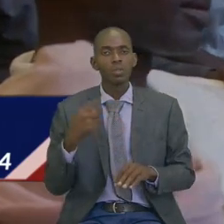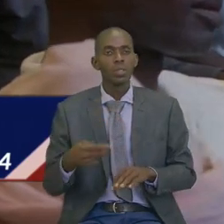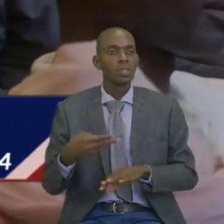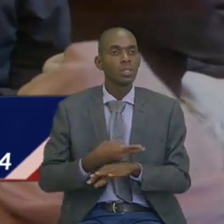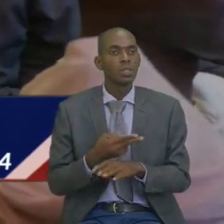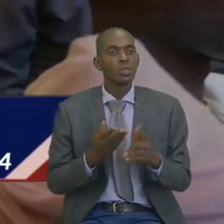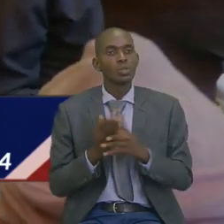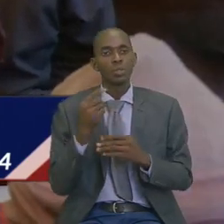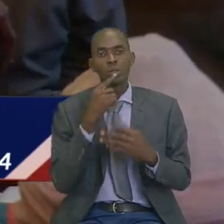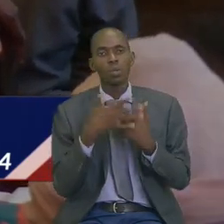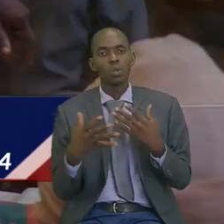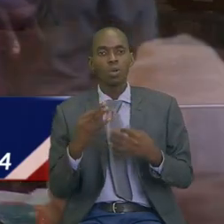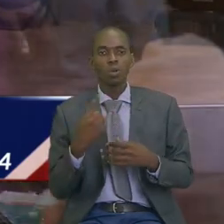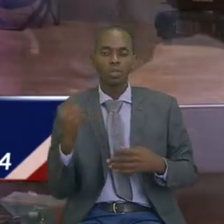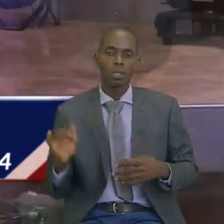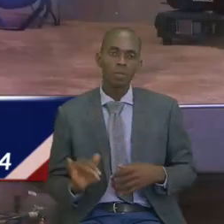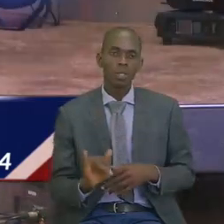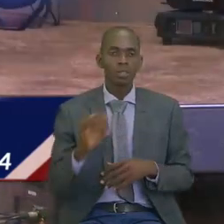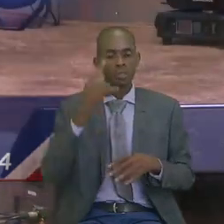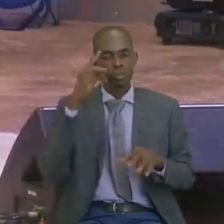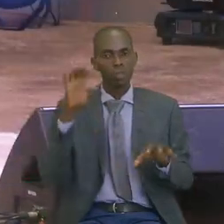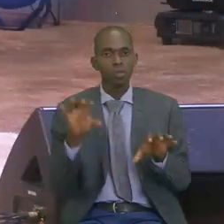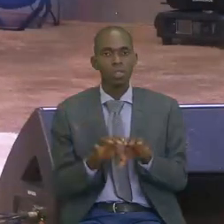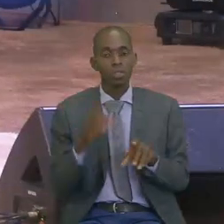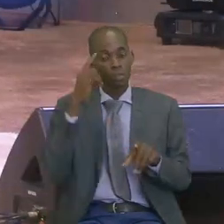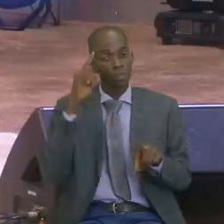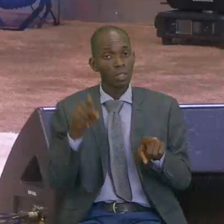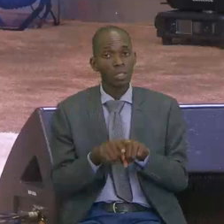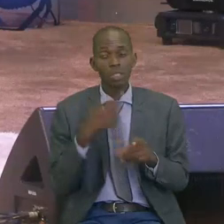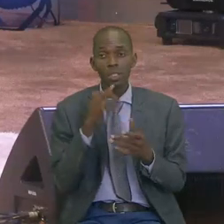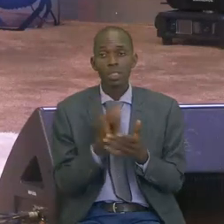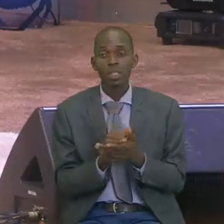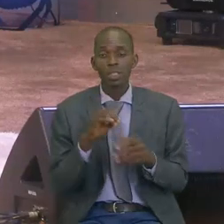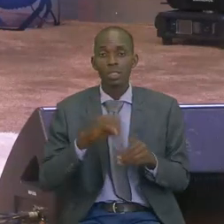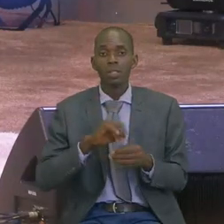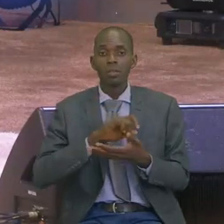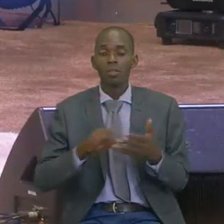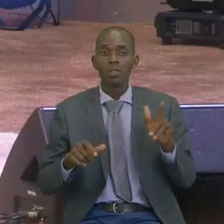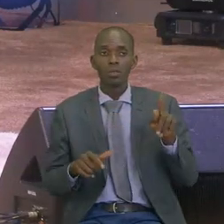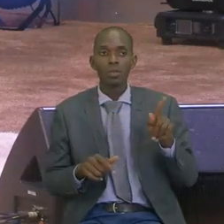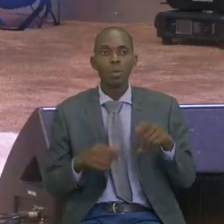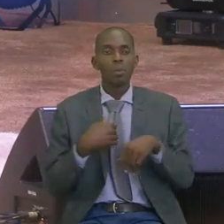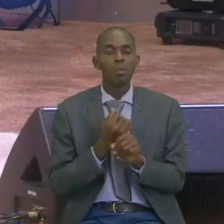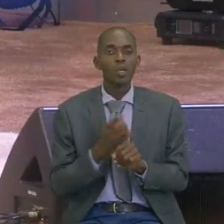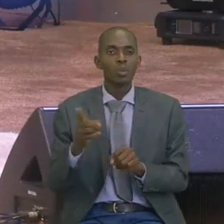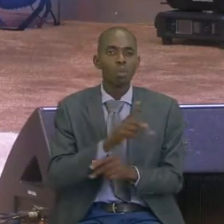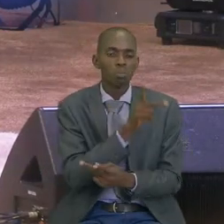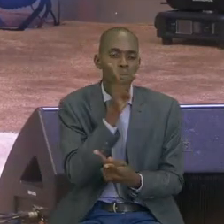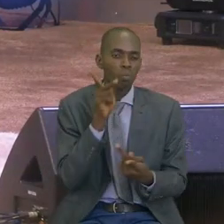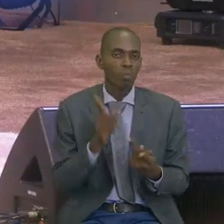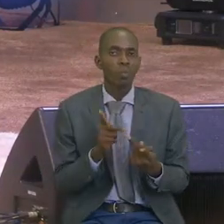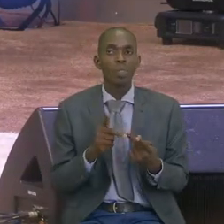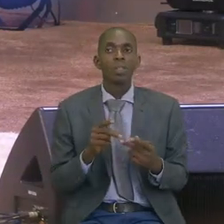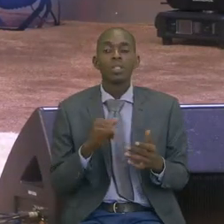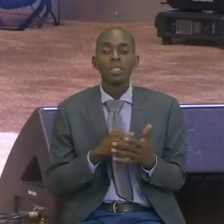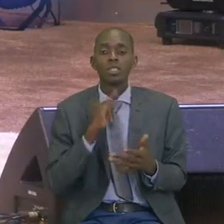the blood of the everlasting covenant. It says in verse 21, it says, make you perfect. It is when we